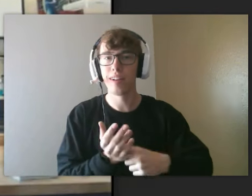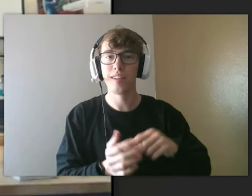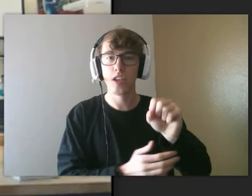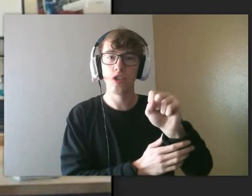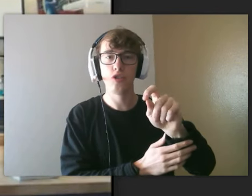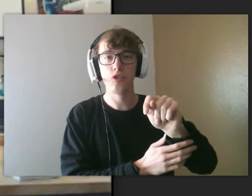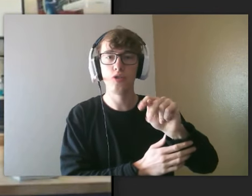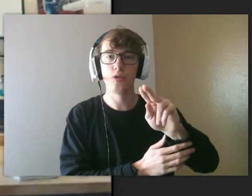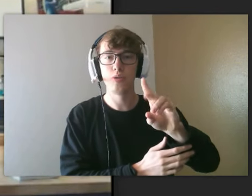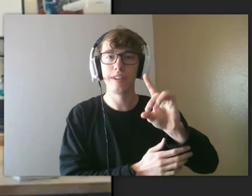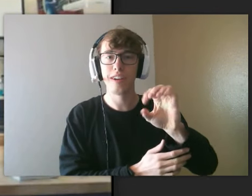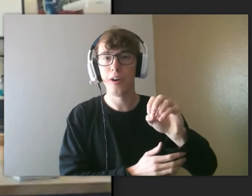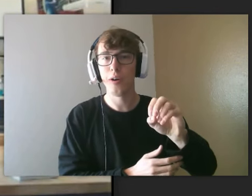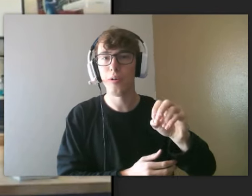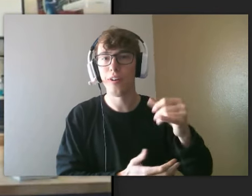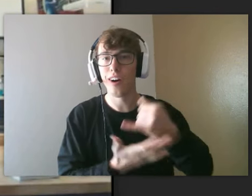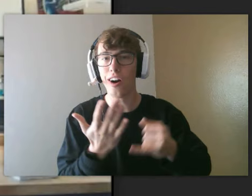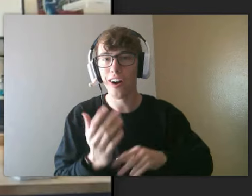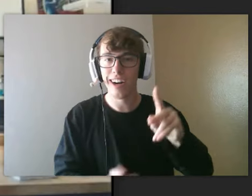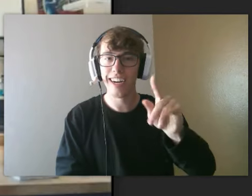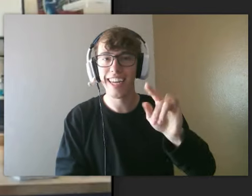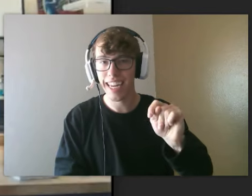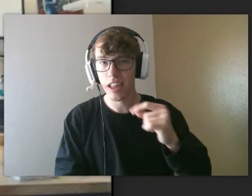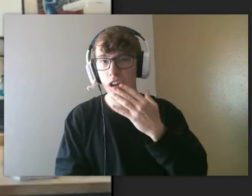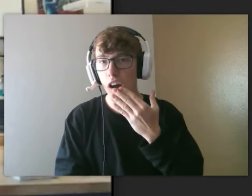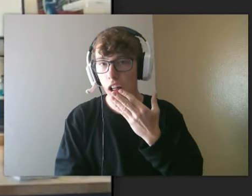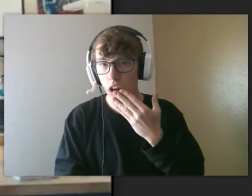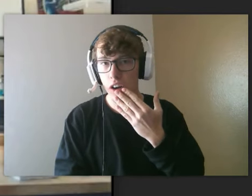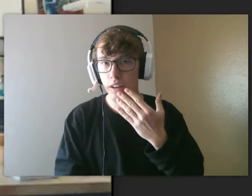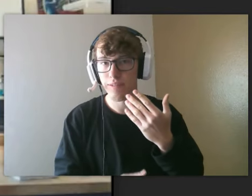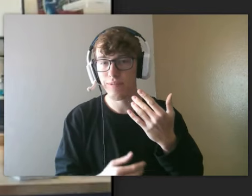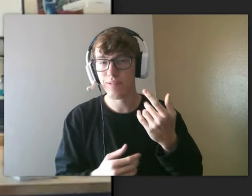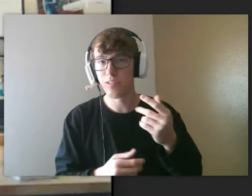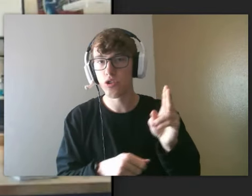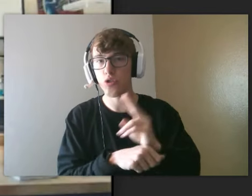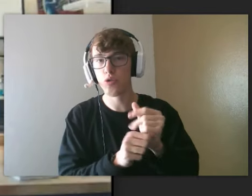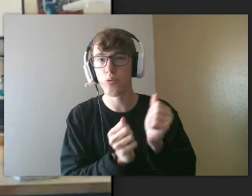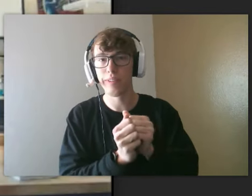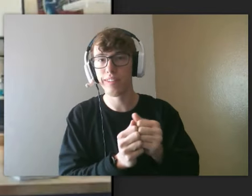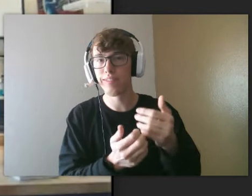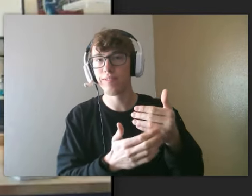going to be using for the next 2 projects that are going to wrap up our semester.